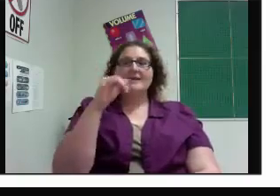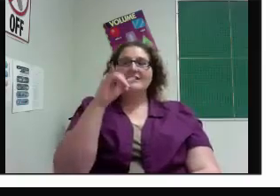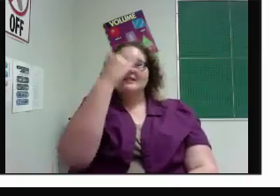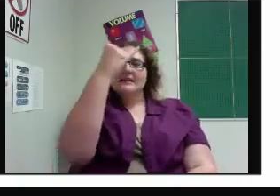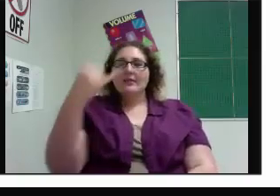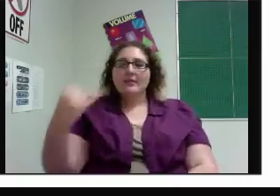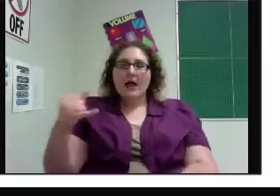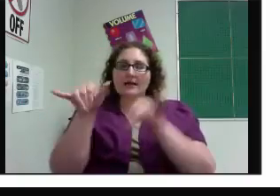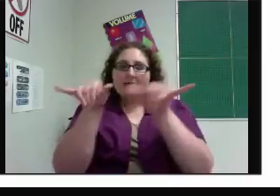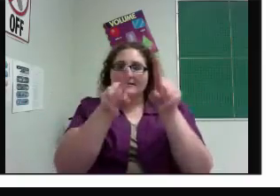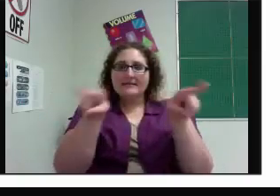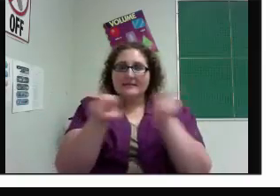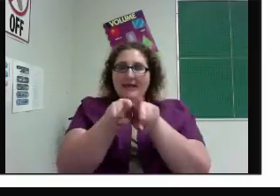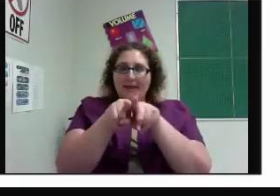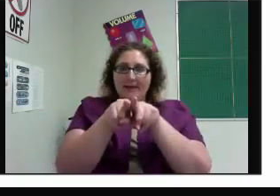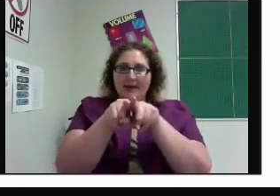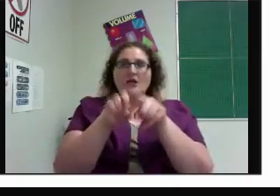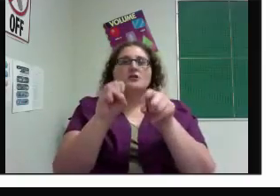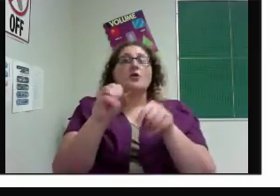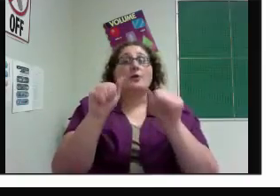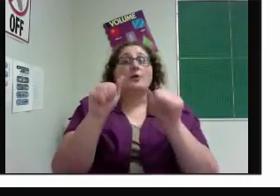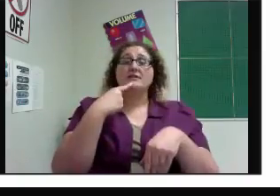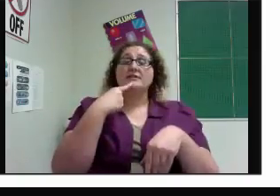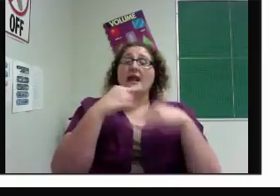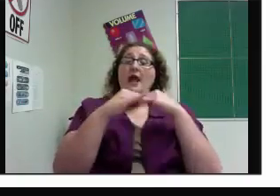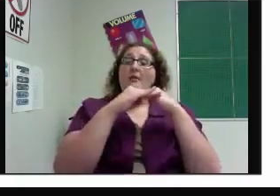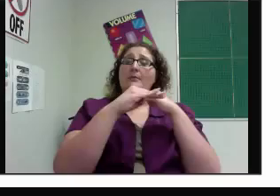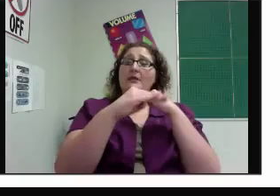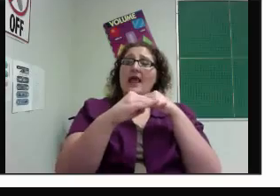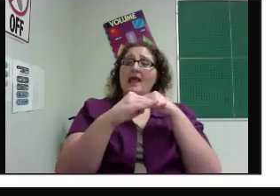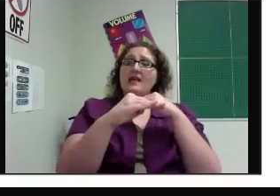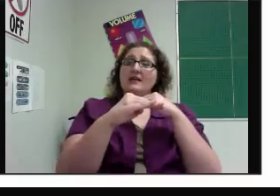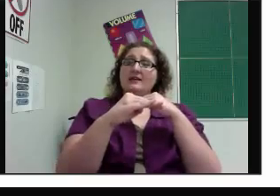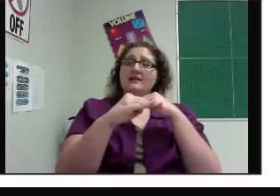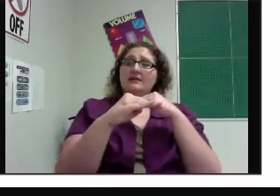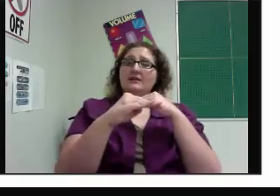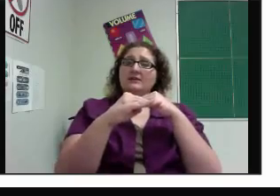line. So we could call it plane